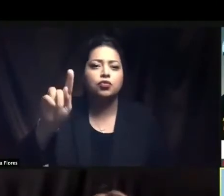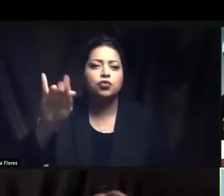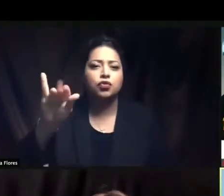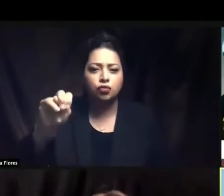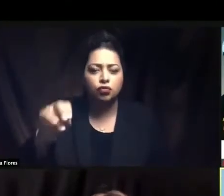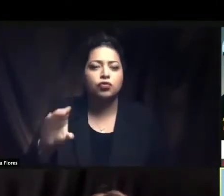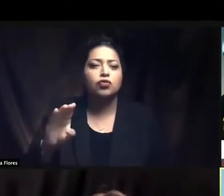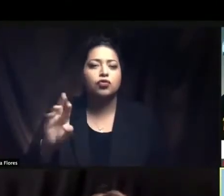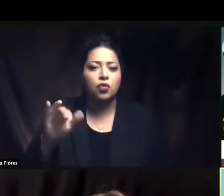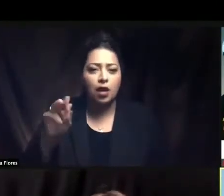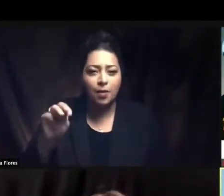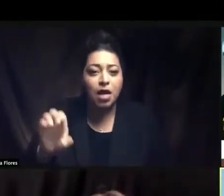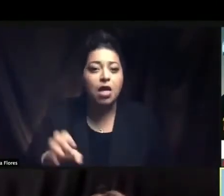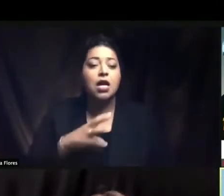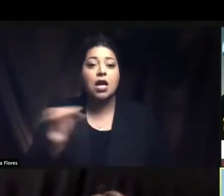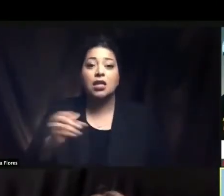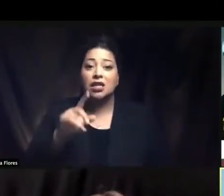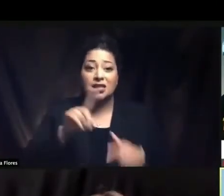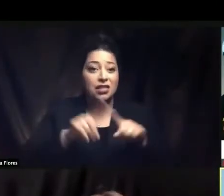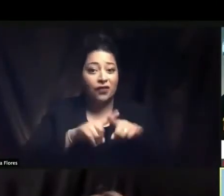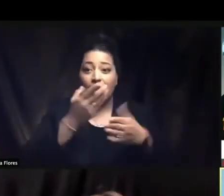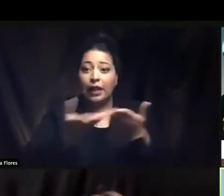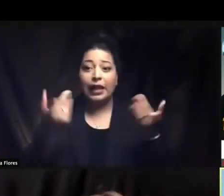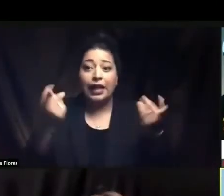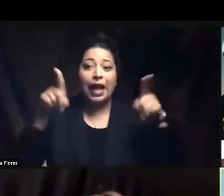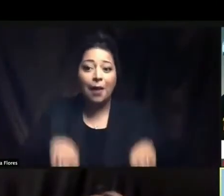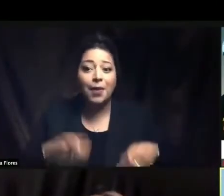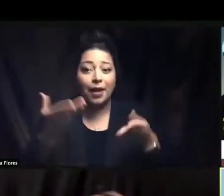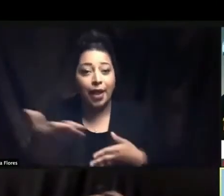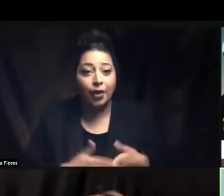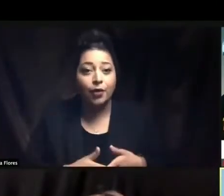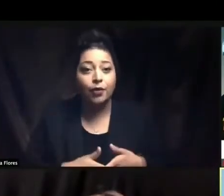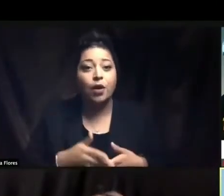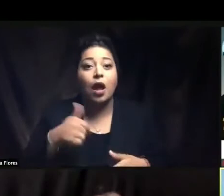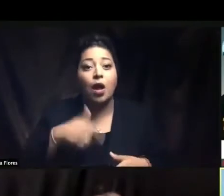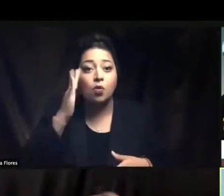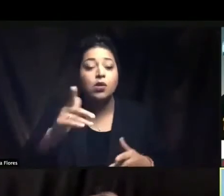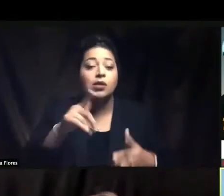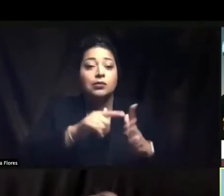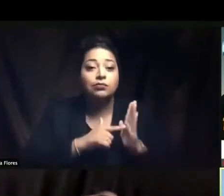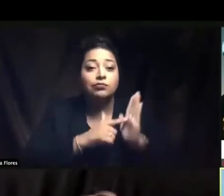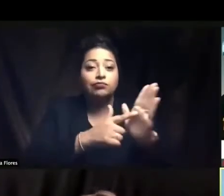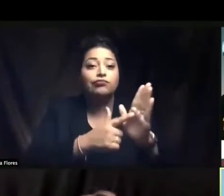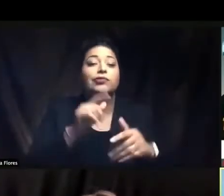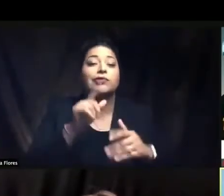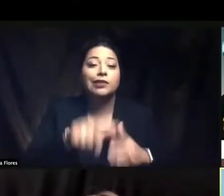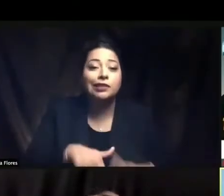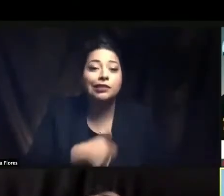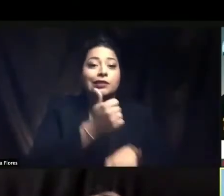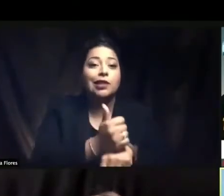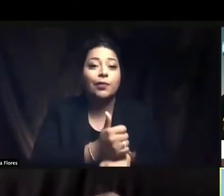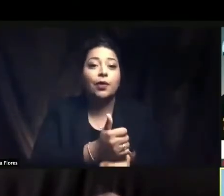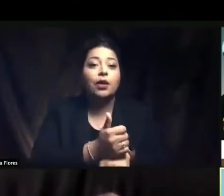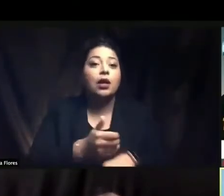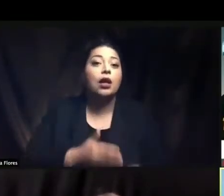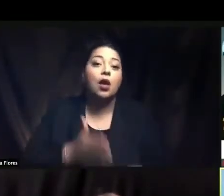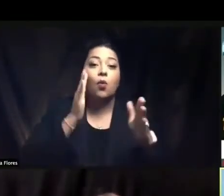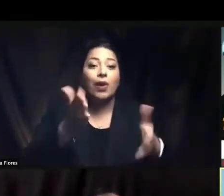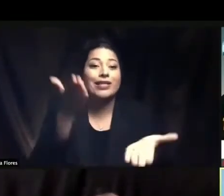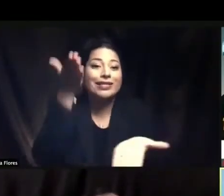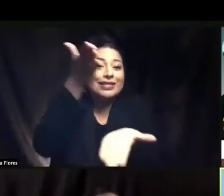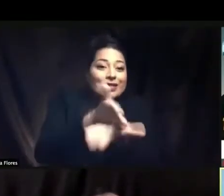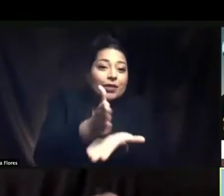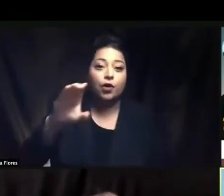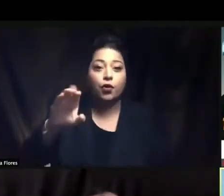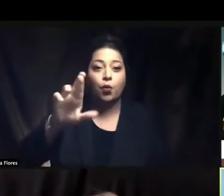food deserts. So one of the things I would do is create a straight path to home ownership. That is the true way to stopping crime and